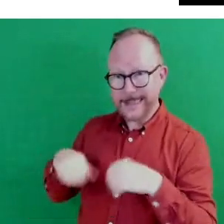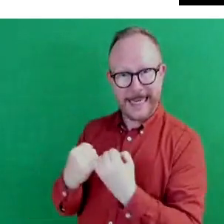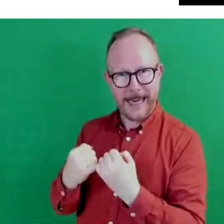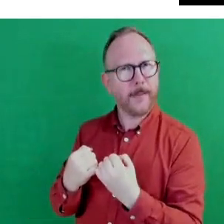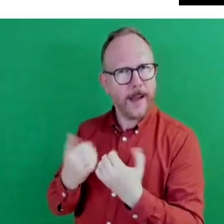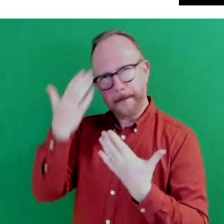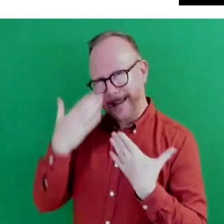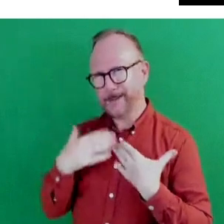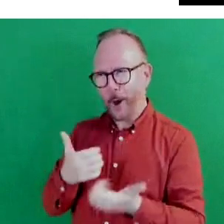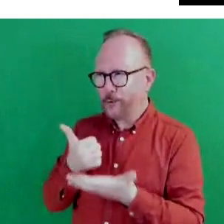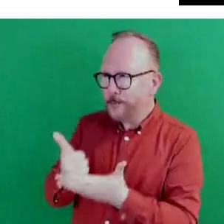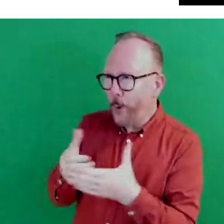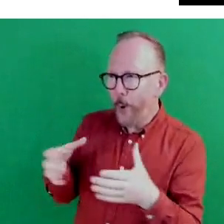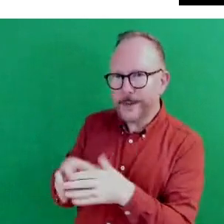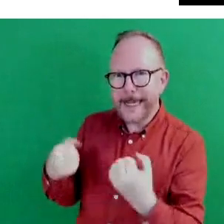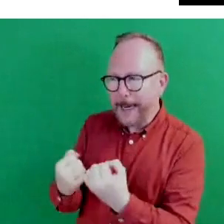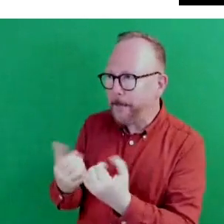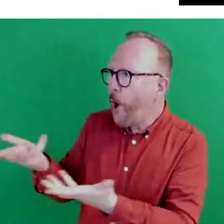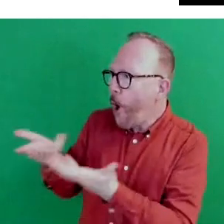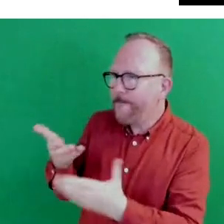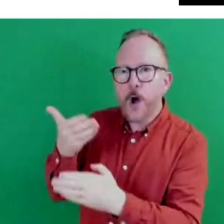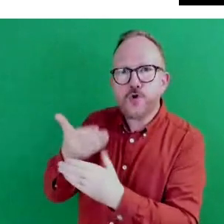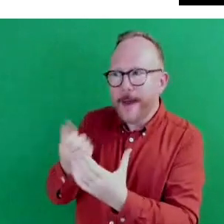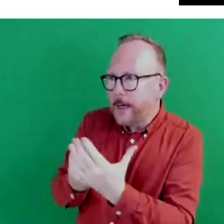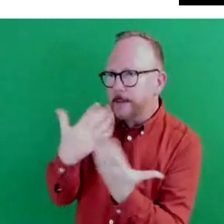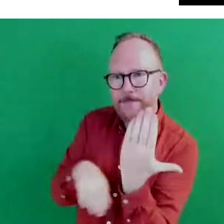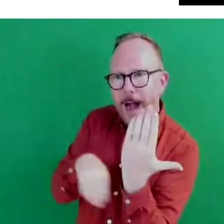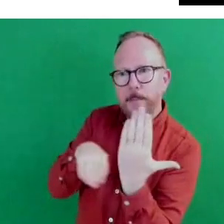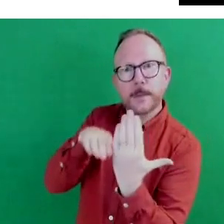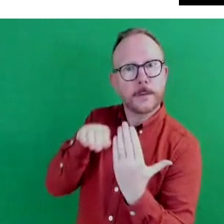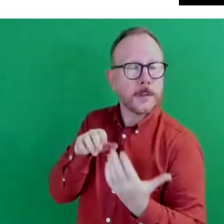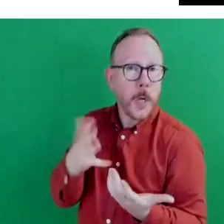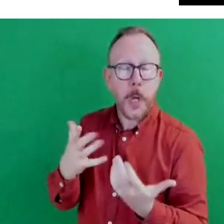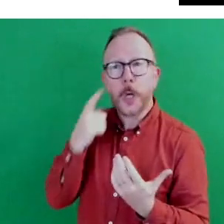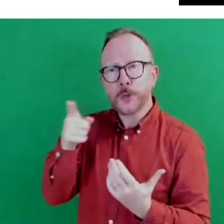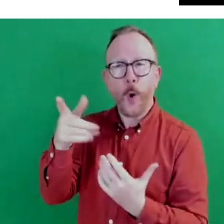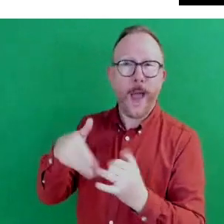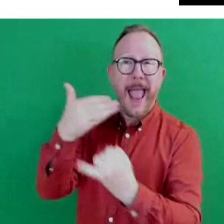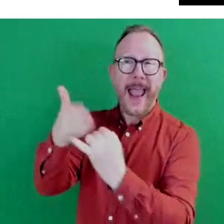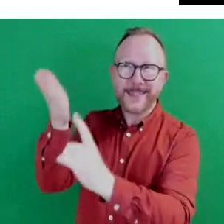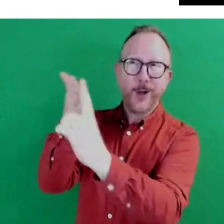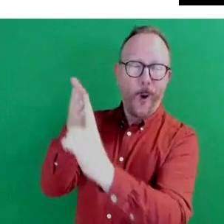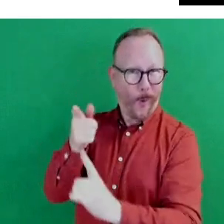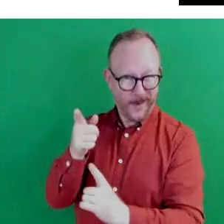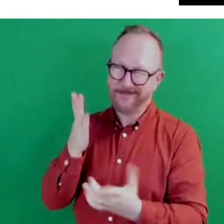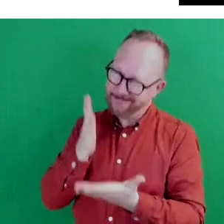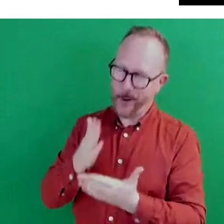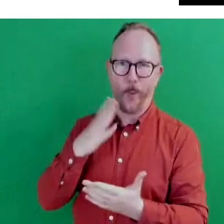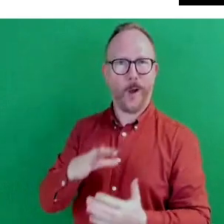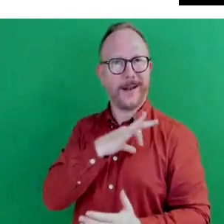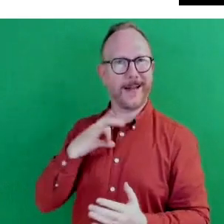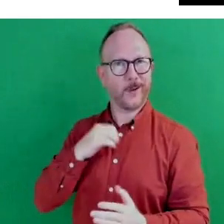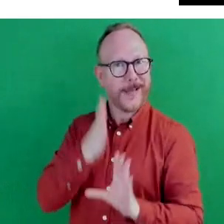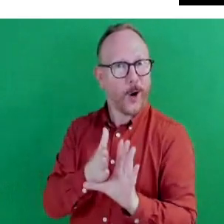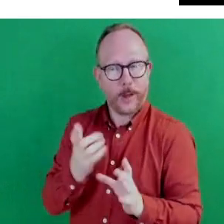there's a lot of career development. So I guess clinical psychologist is like my end goal. But before then, I